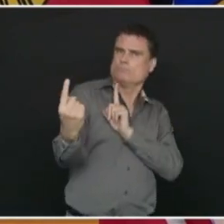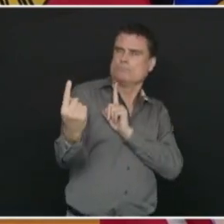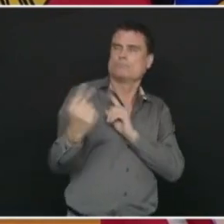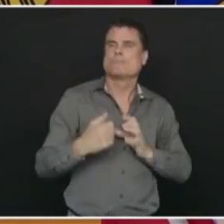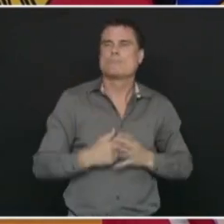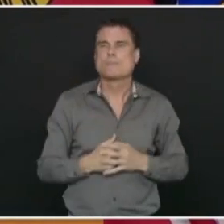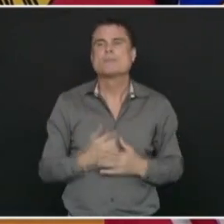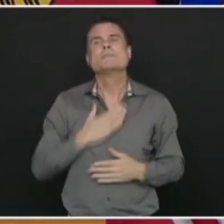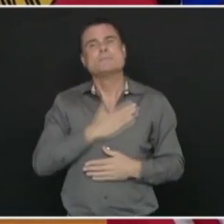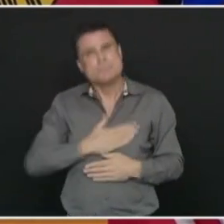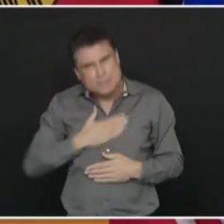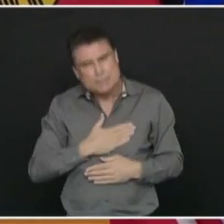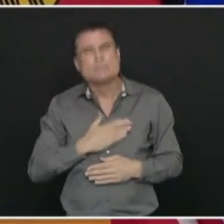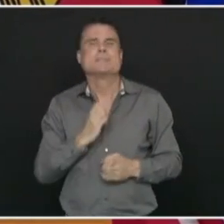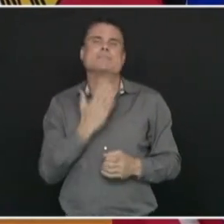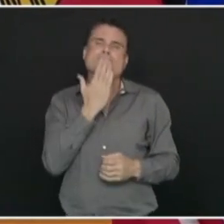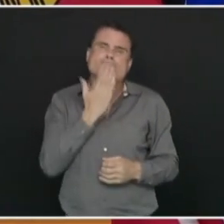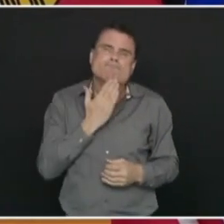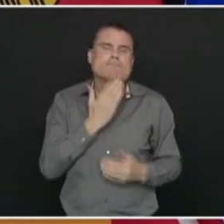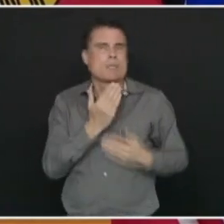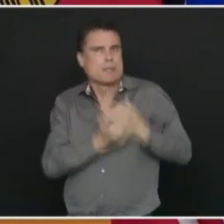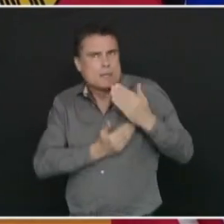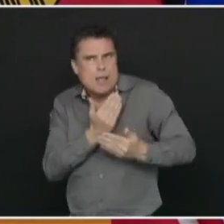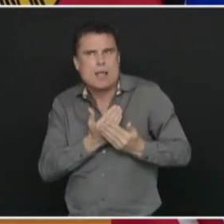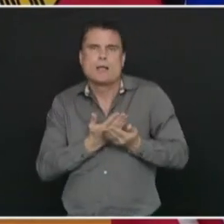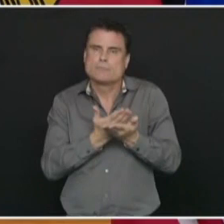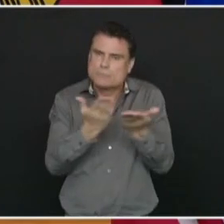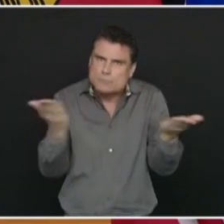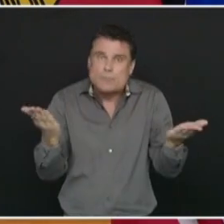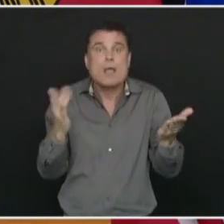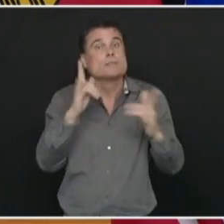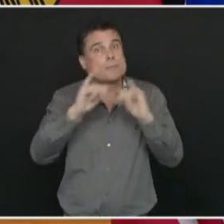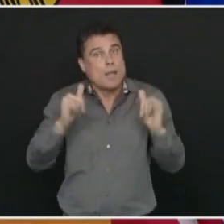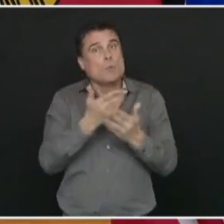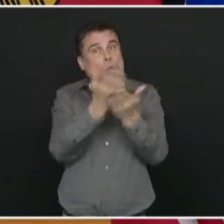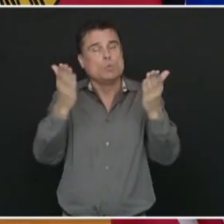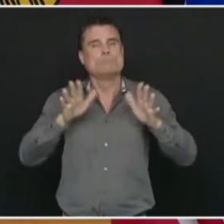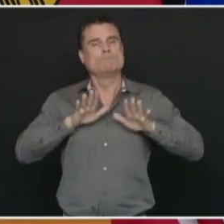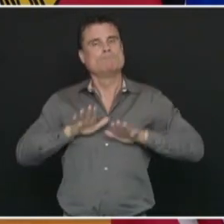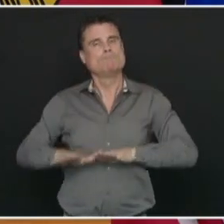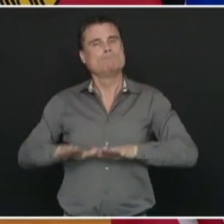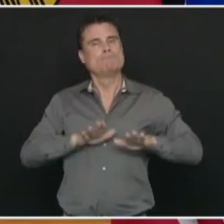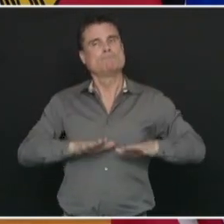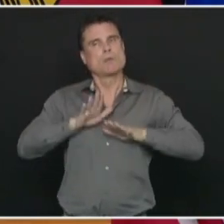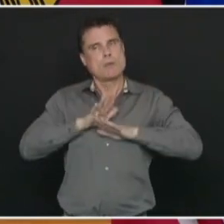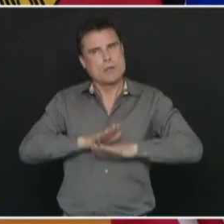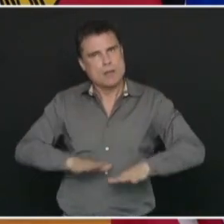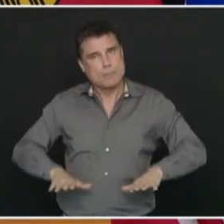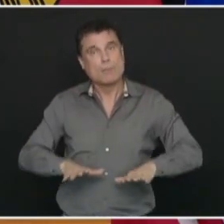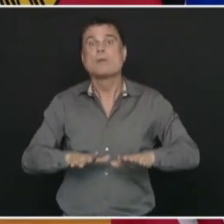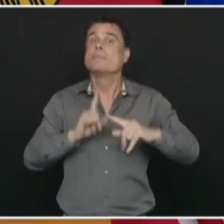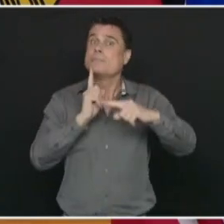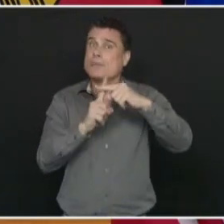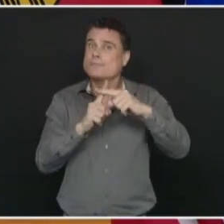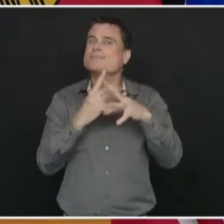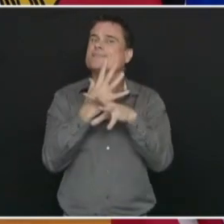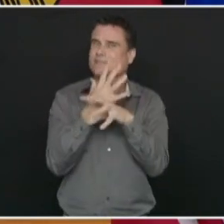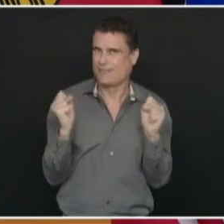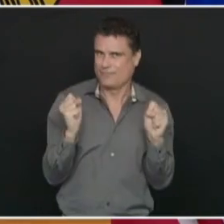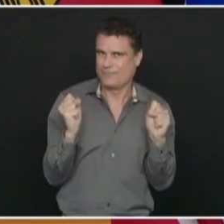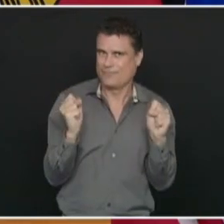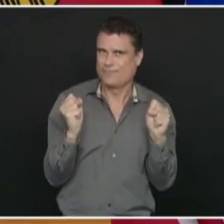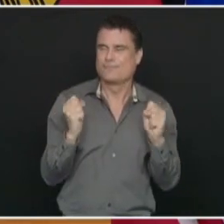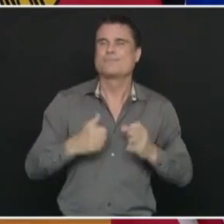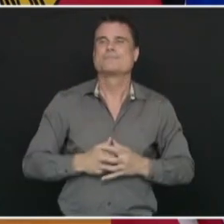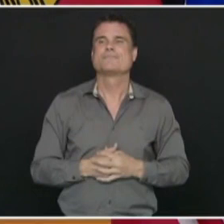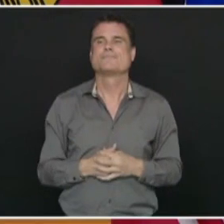with our National Microbiology Lab even as we speak. And so I do expect that we will have a serology test that we'll be